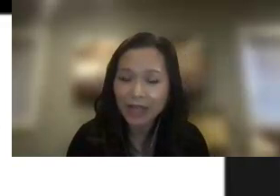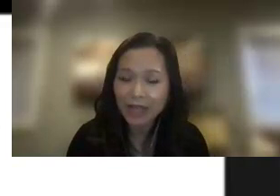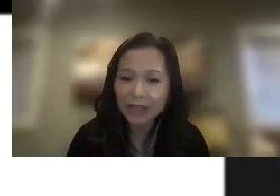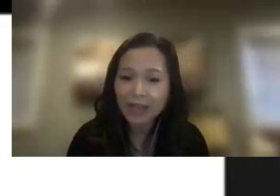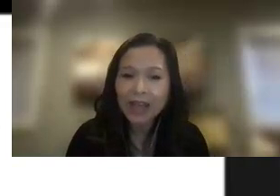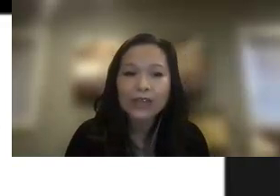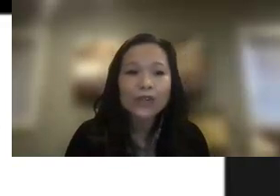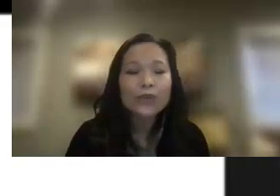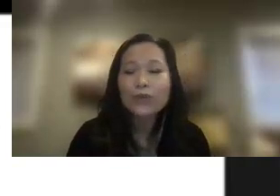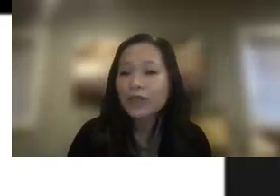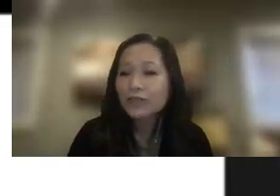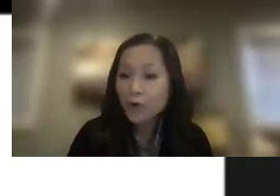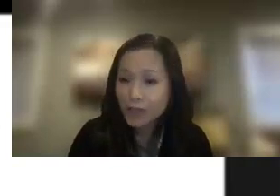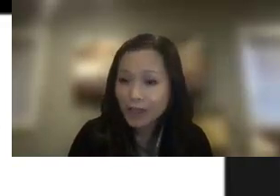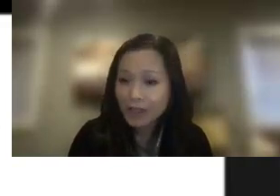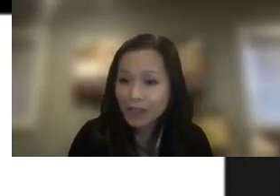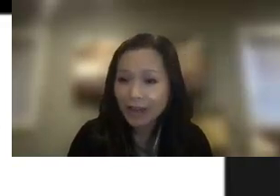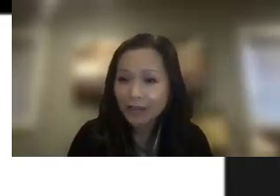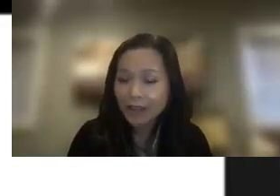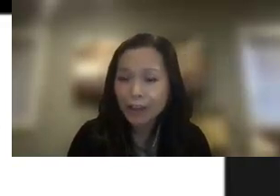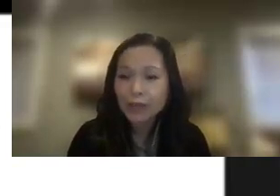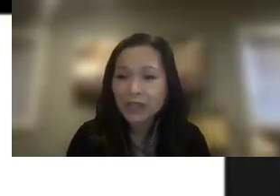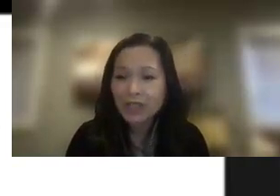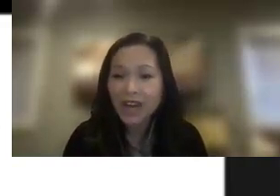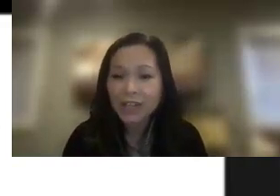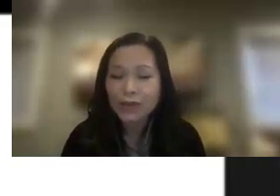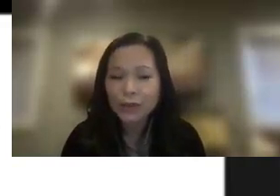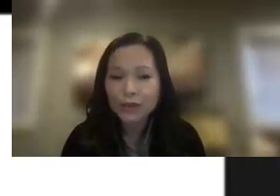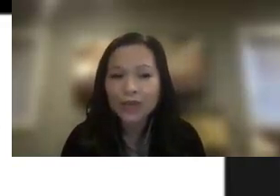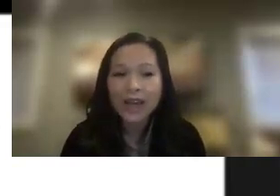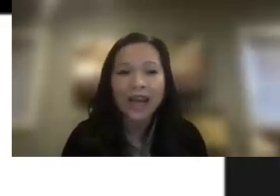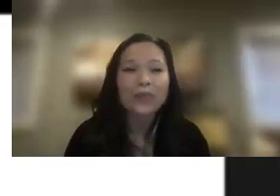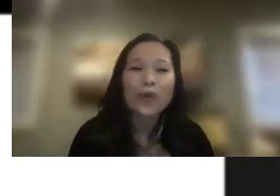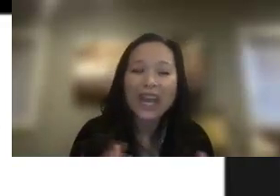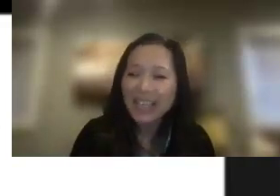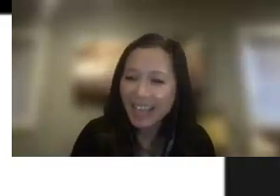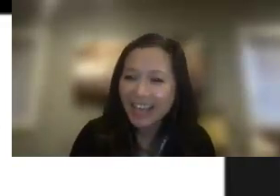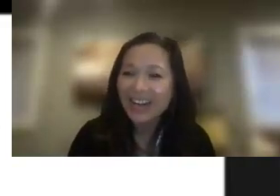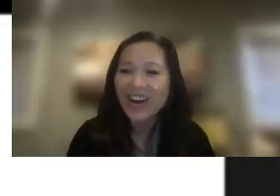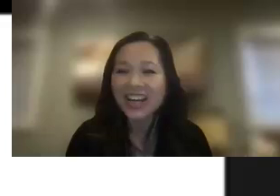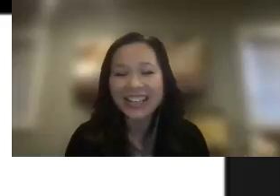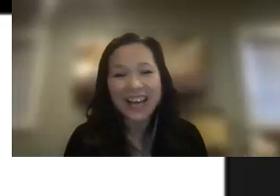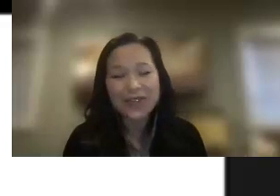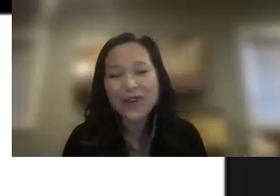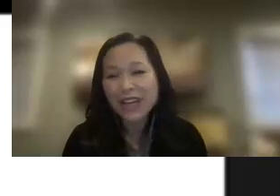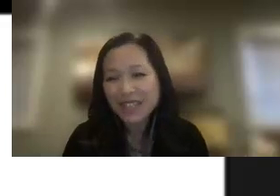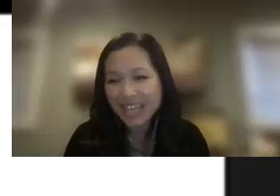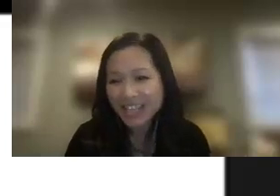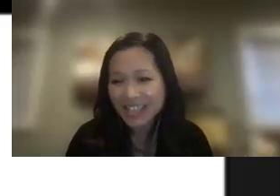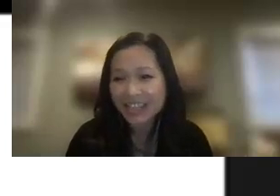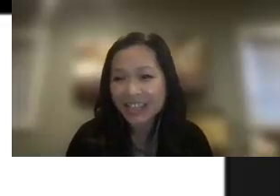have been recommended. So we were really fortunate to have our community advisory group weighing in on